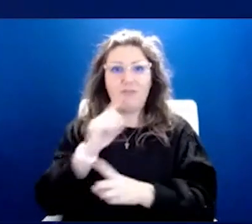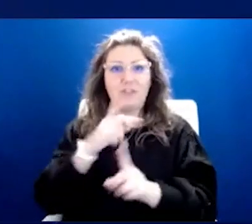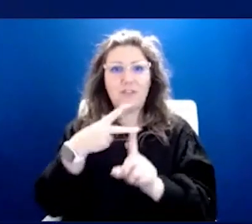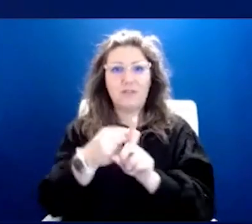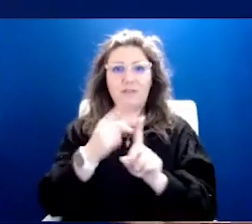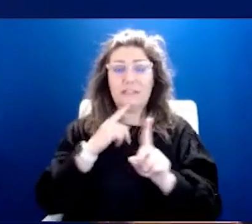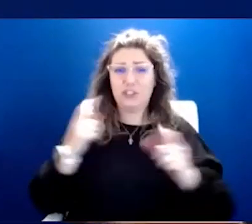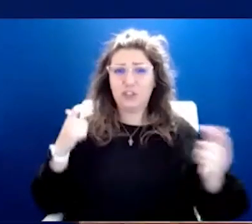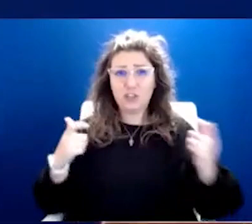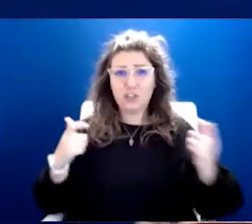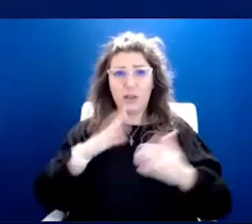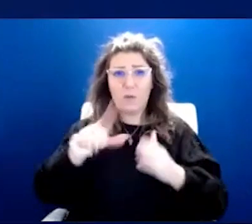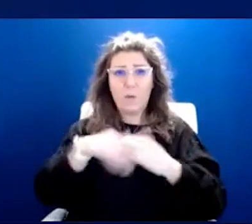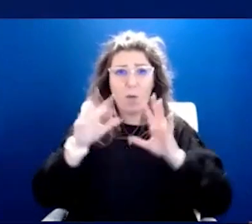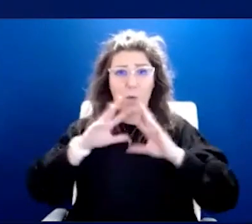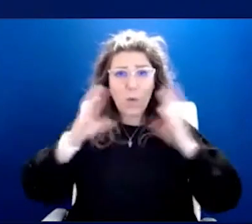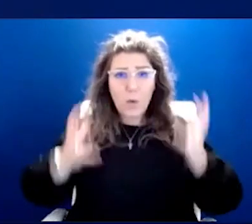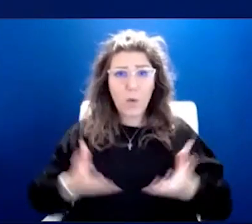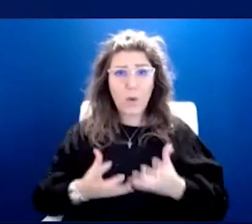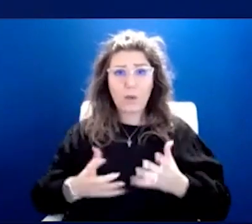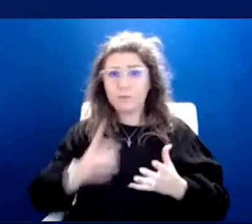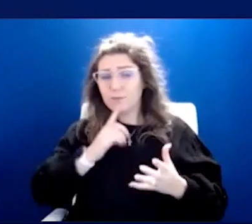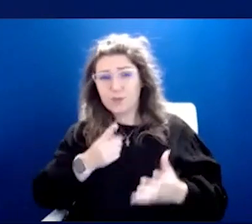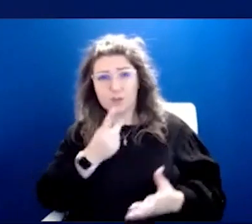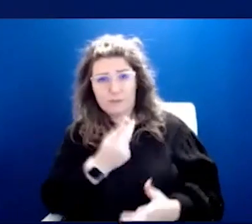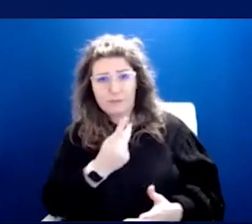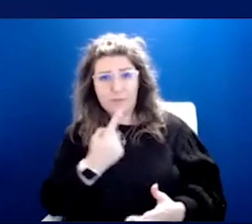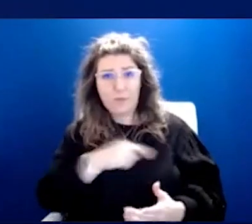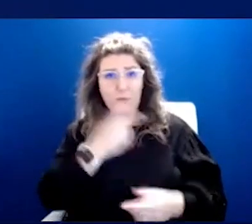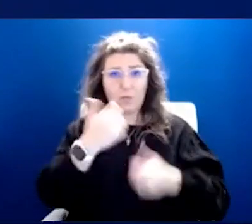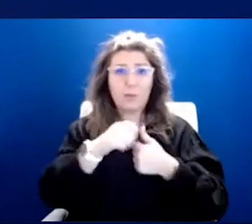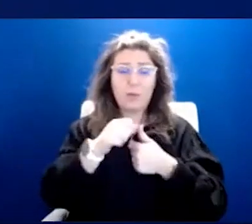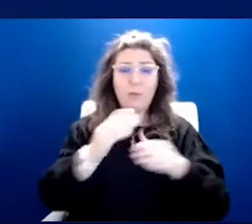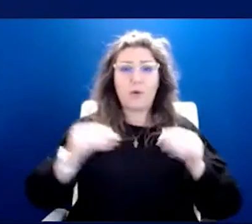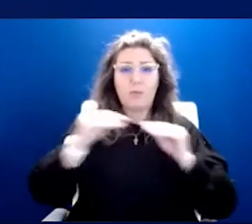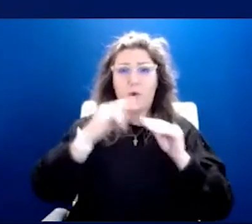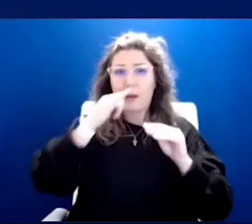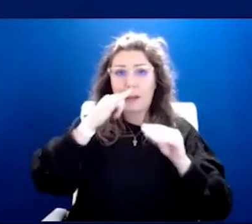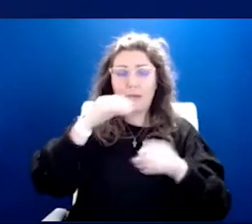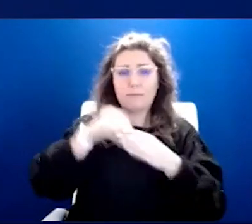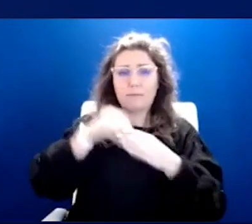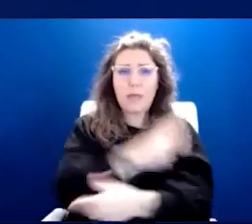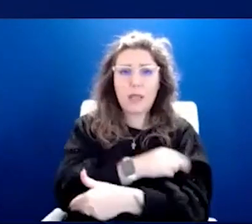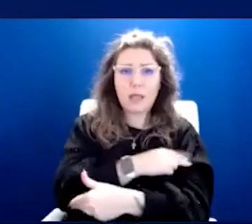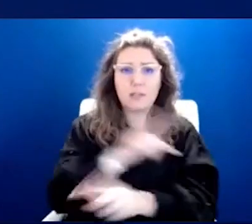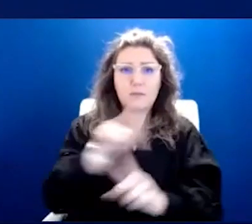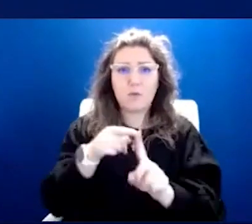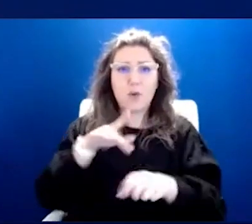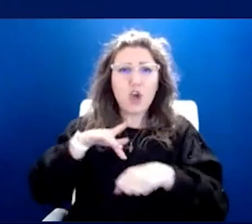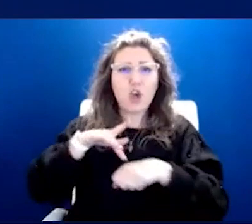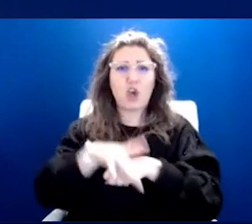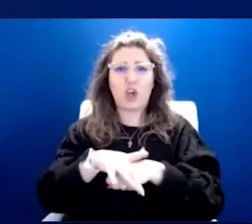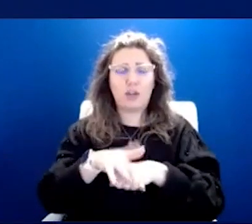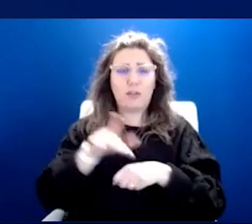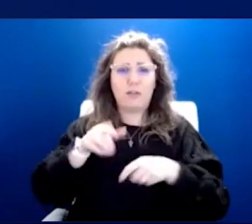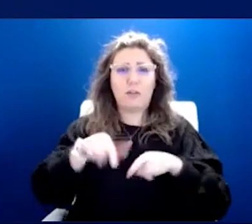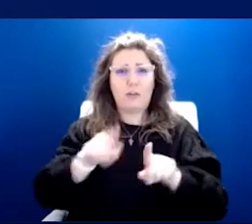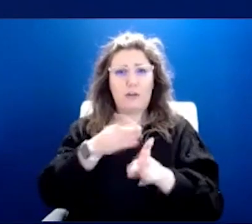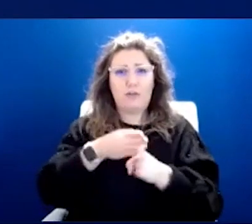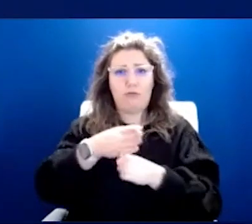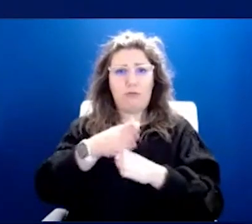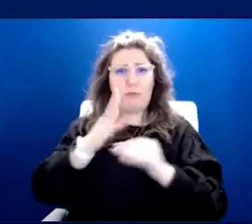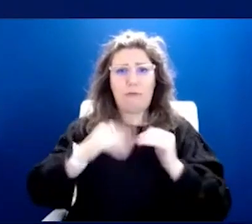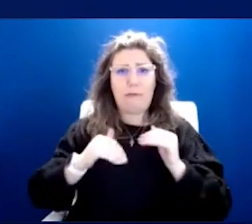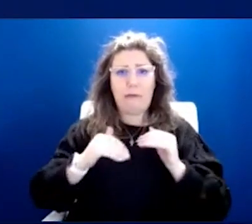the globe. I'm sure Dr. LeMaster, like me, we remember more kids in the hospital when we were early in our careers than we've had the